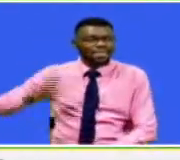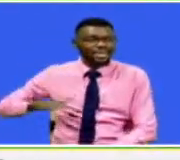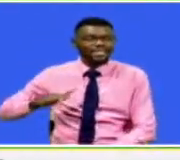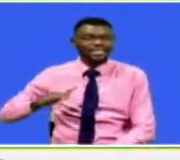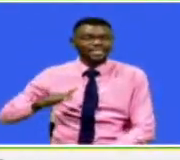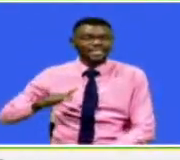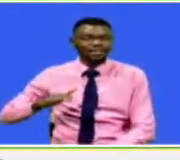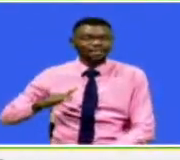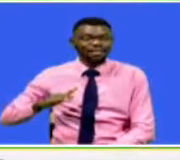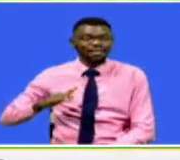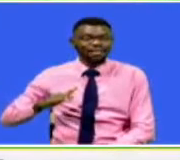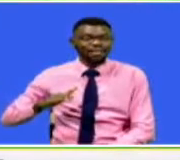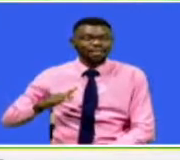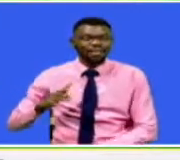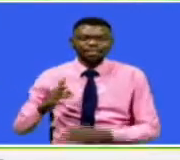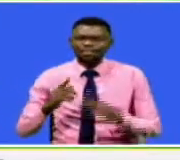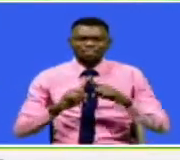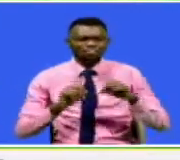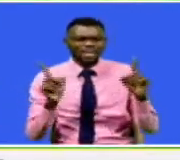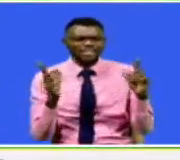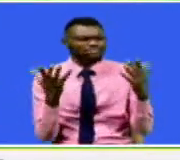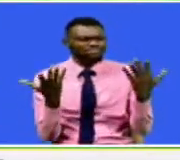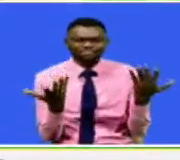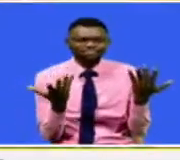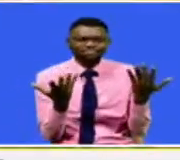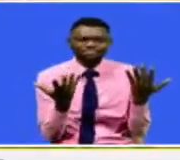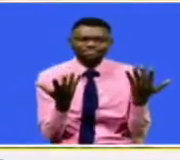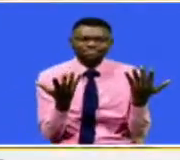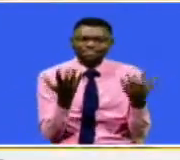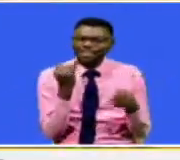with a fait accompli.